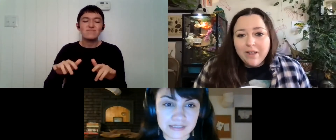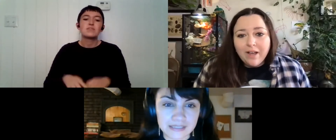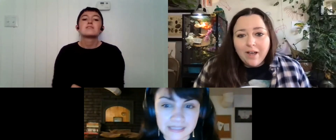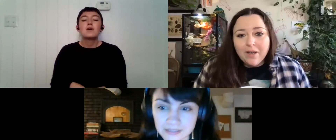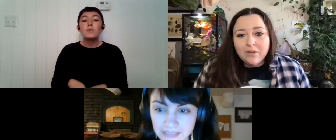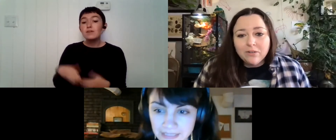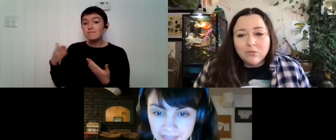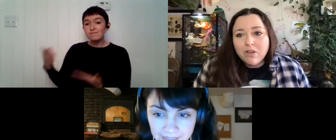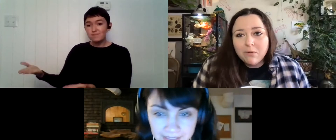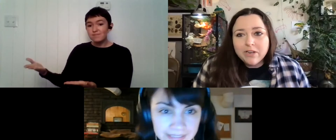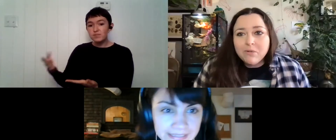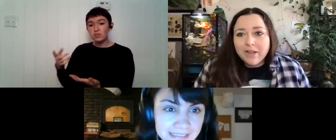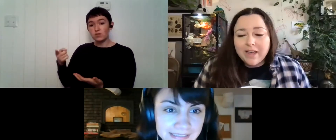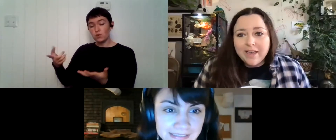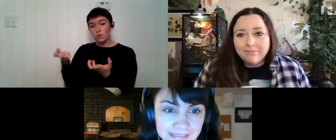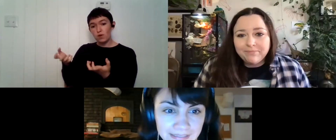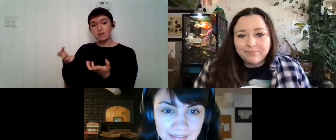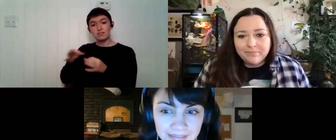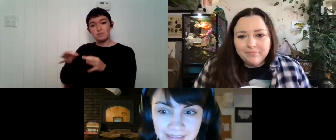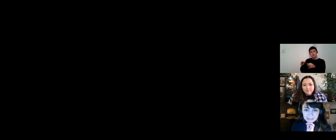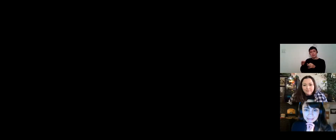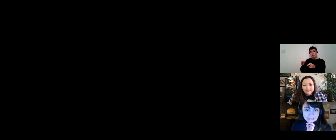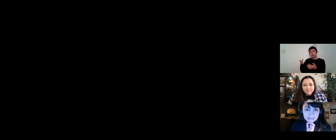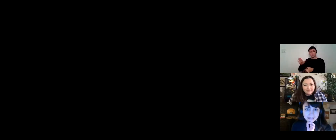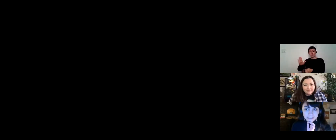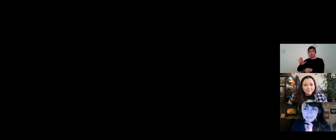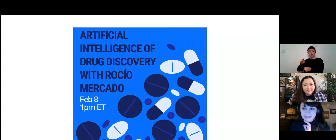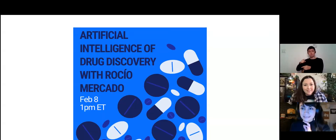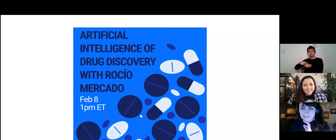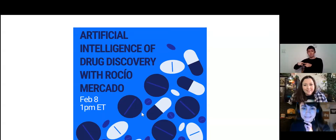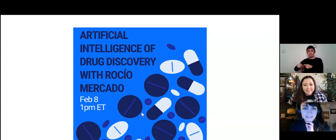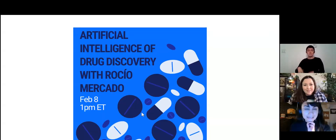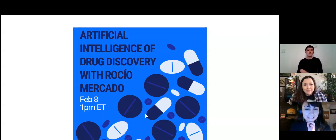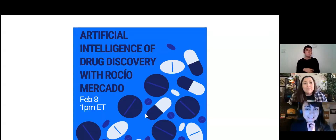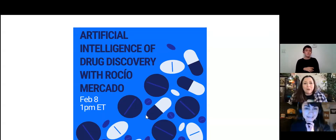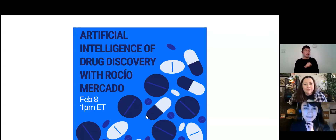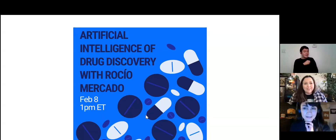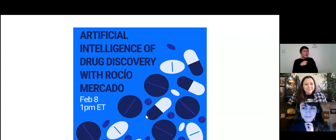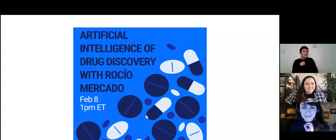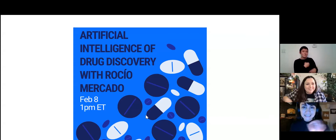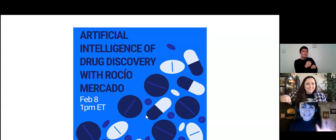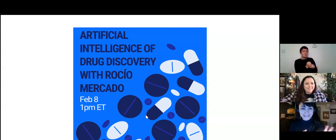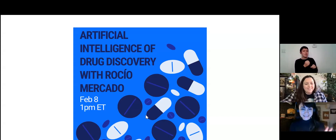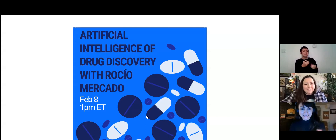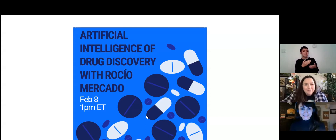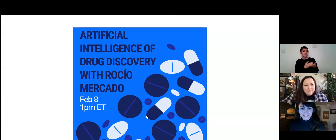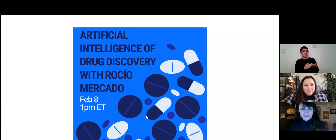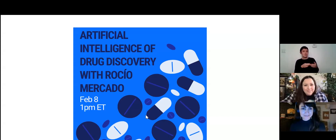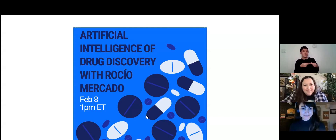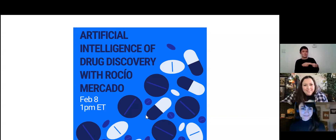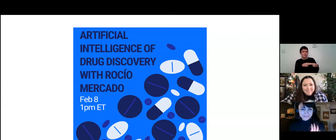about who you are, what you do, why you like it? I actually made some slides on